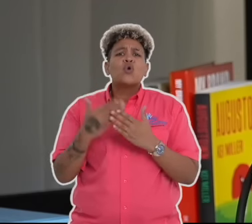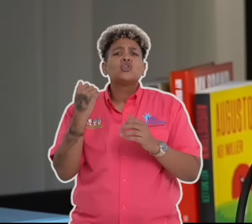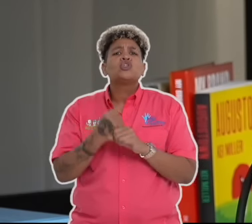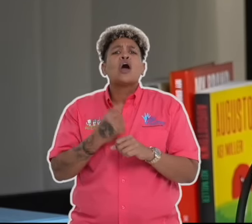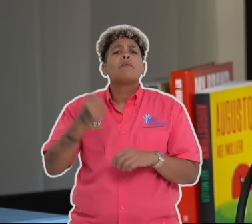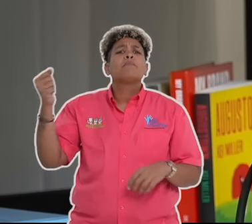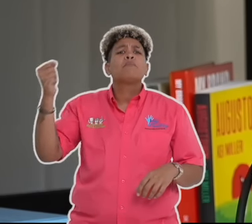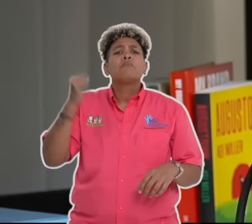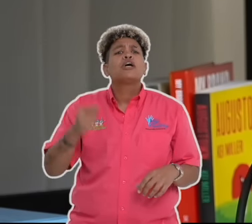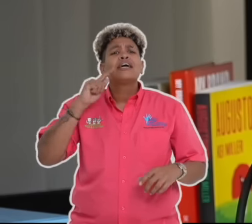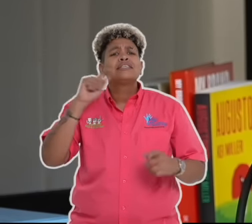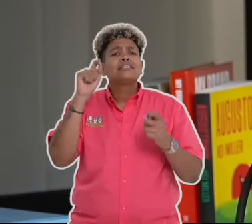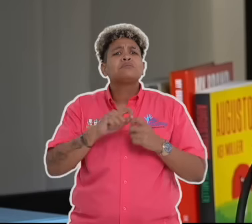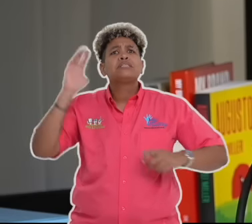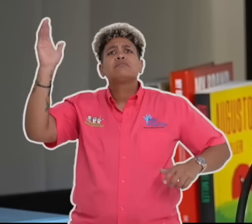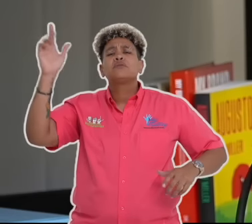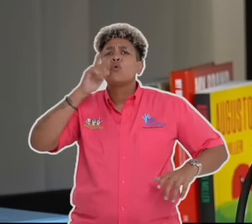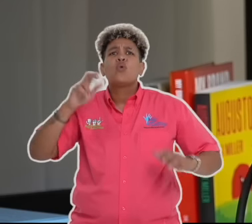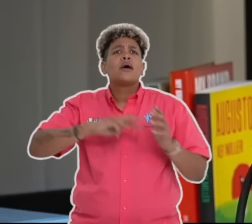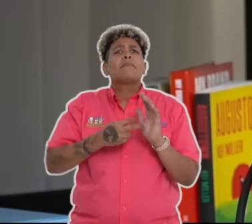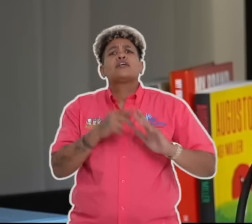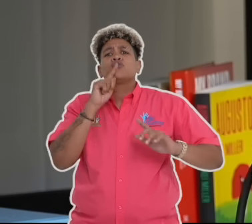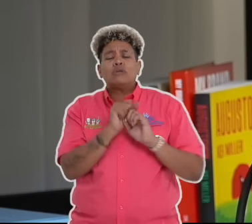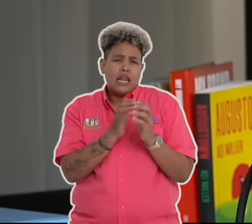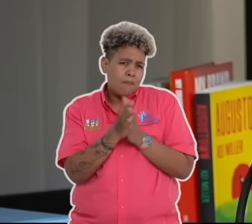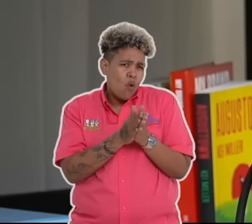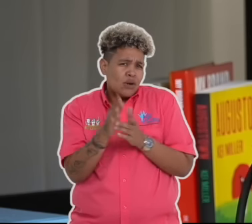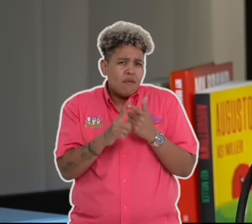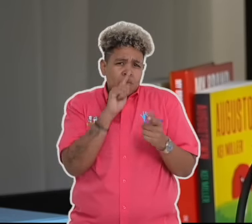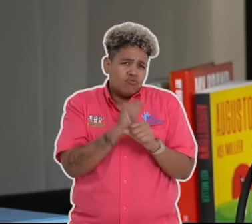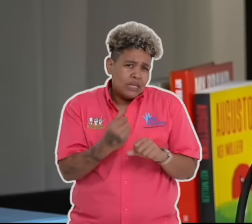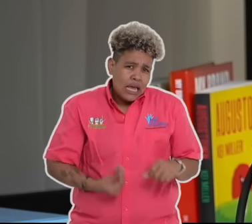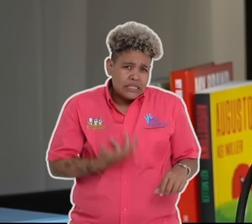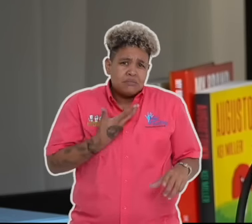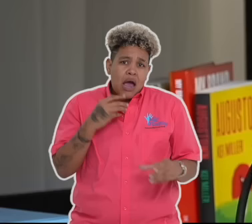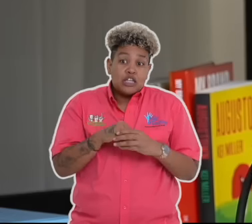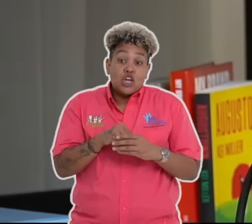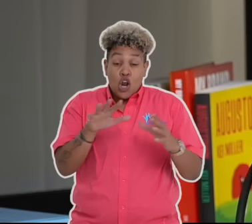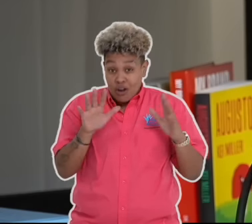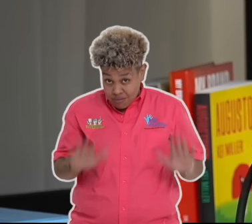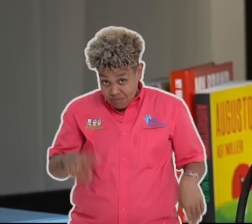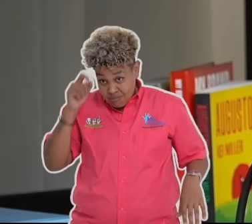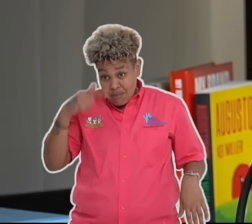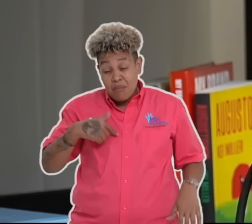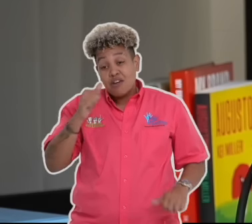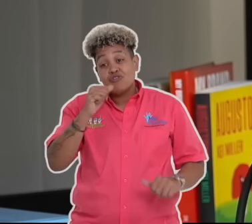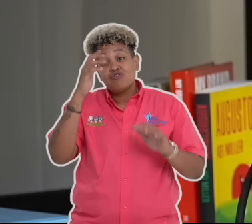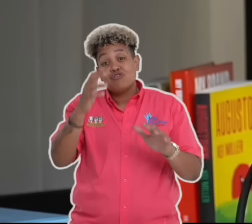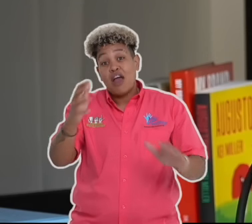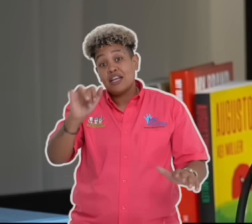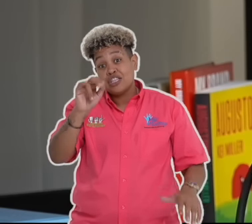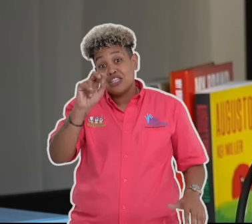do a great job at bringing in a particular speaker that is meant to really motivate and inspire internally. Now,